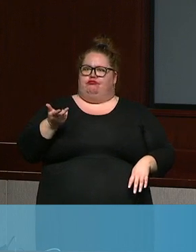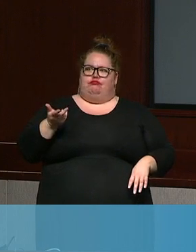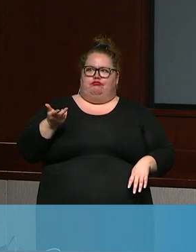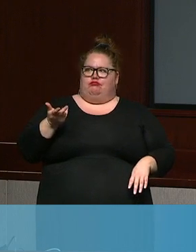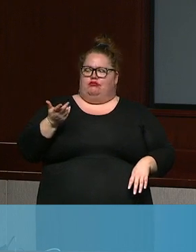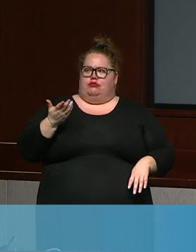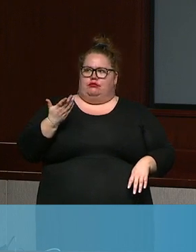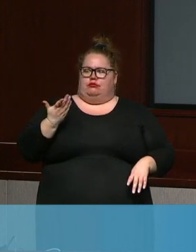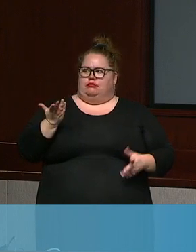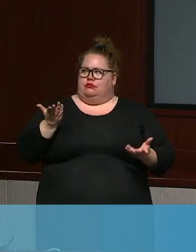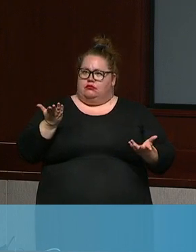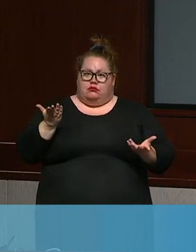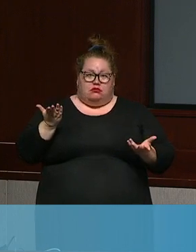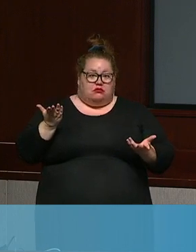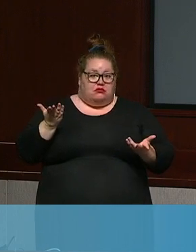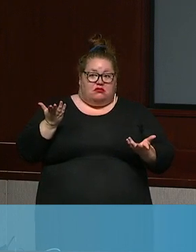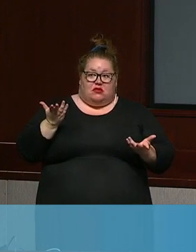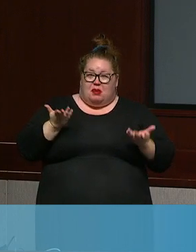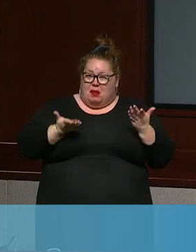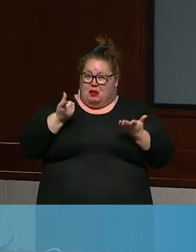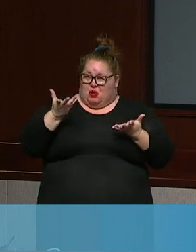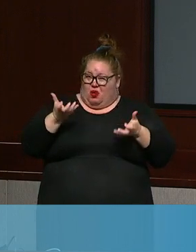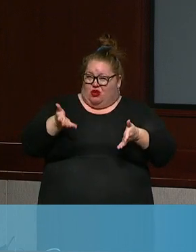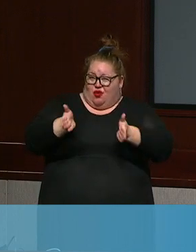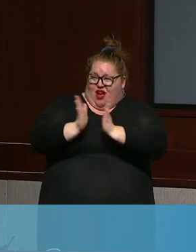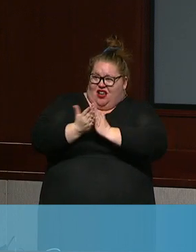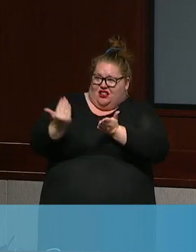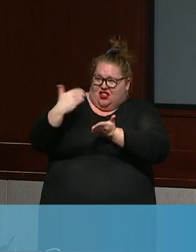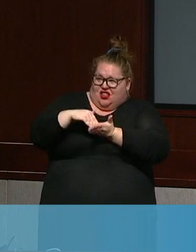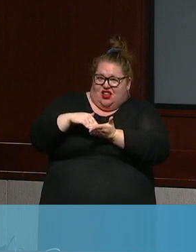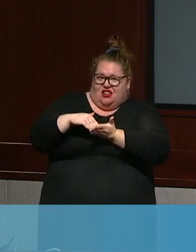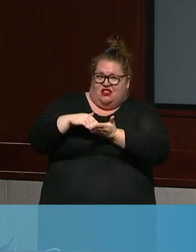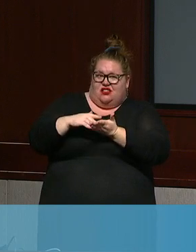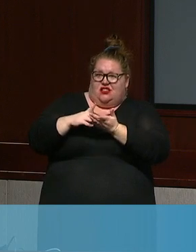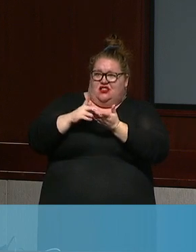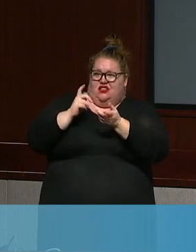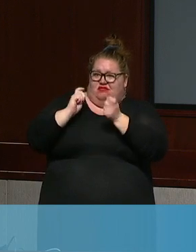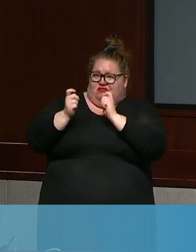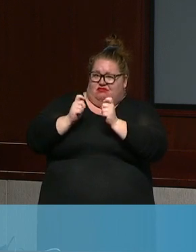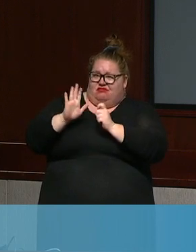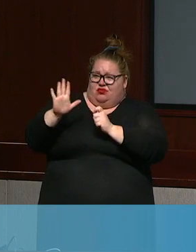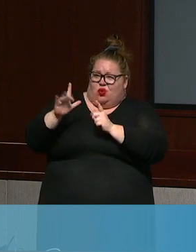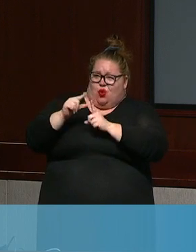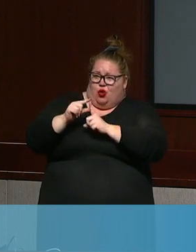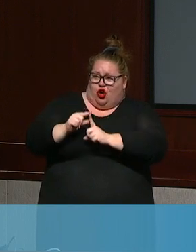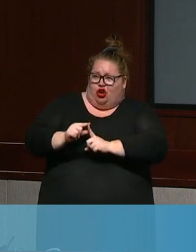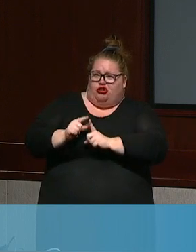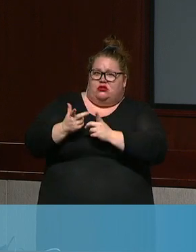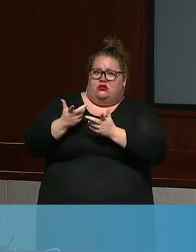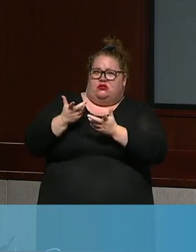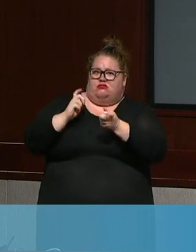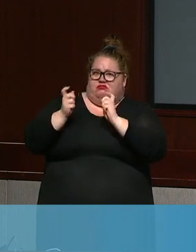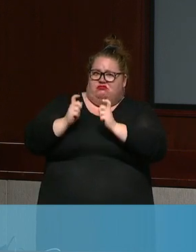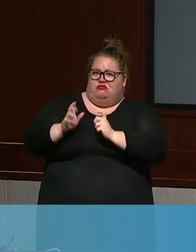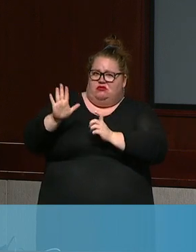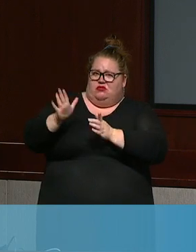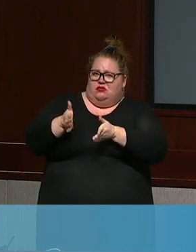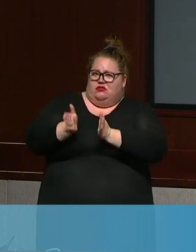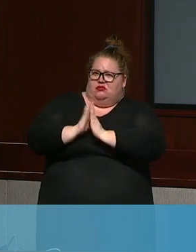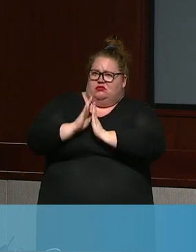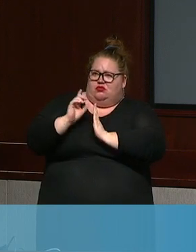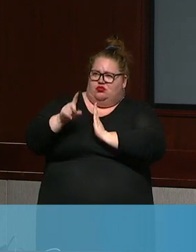Please, if you want to ask your question over or refine it a little bit, and I'll try to be a little bit more specific.